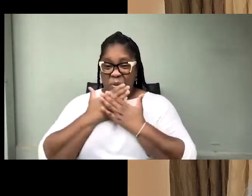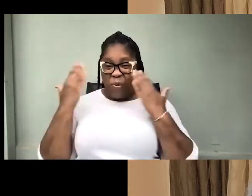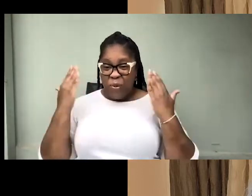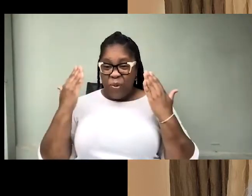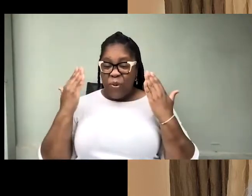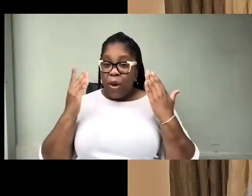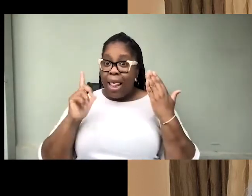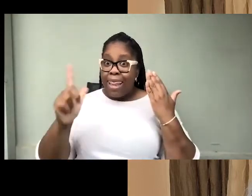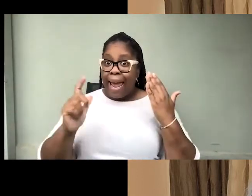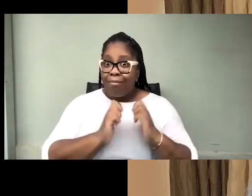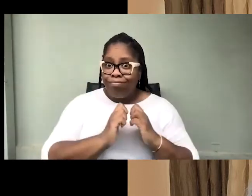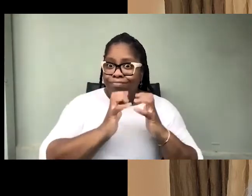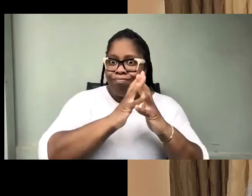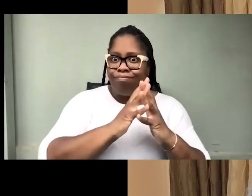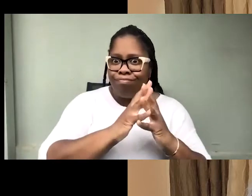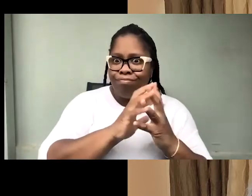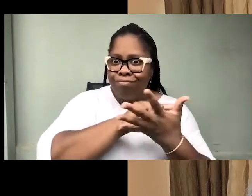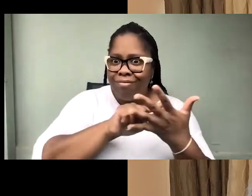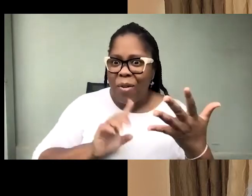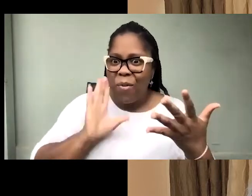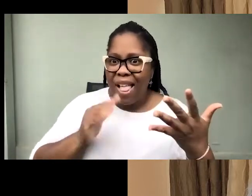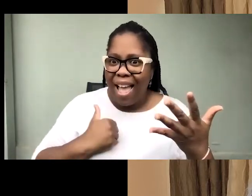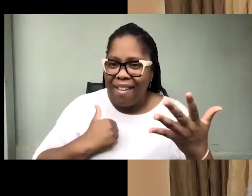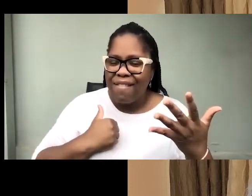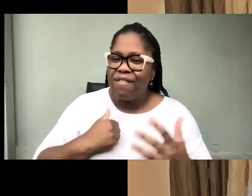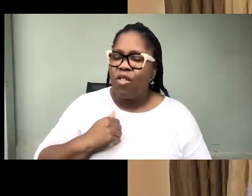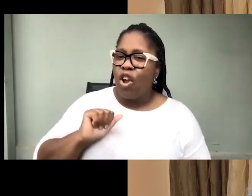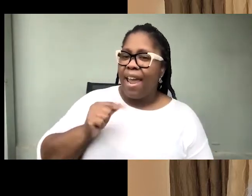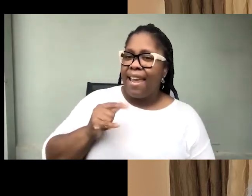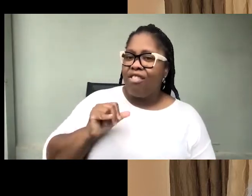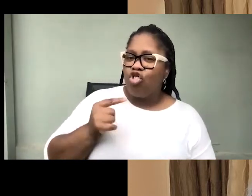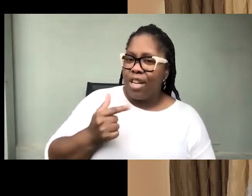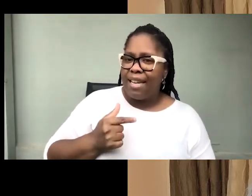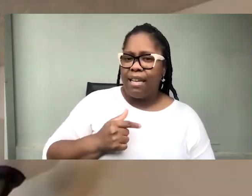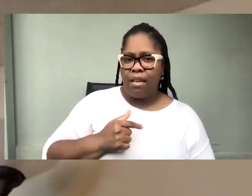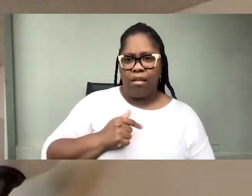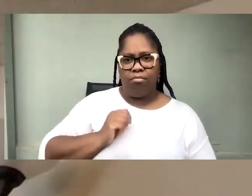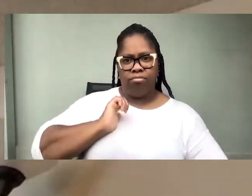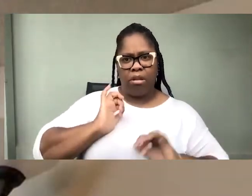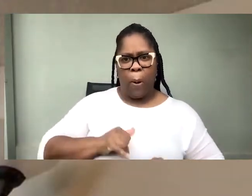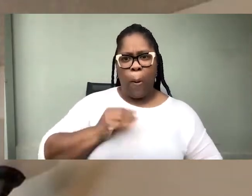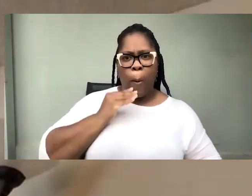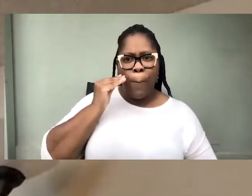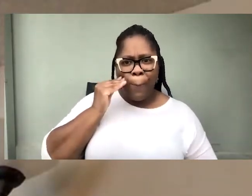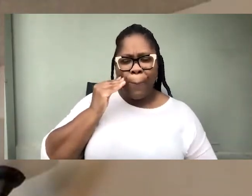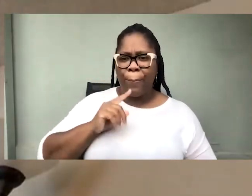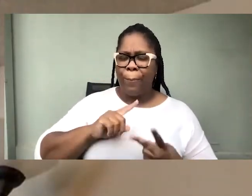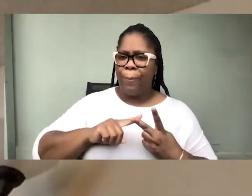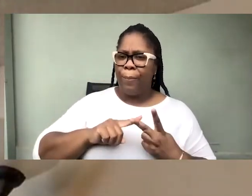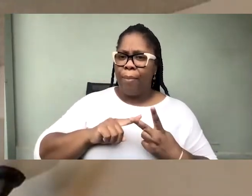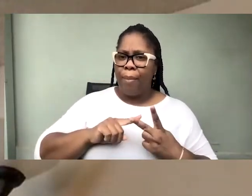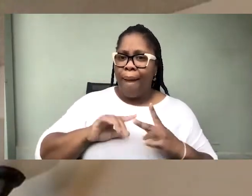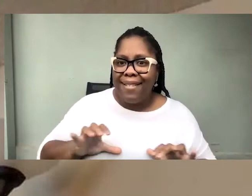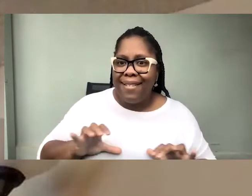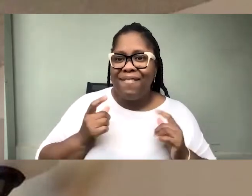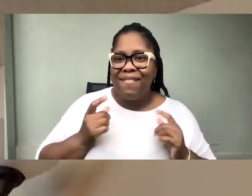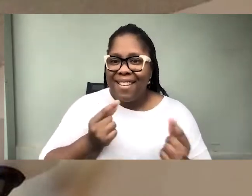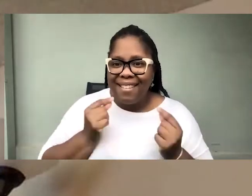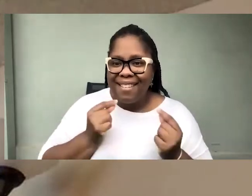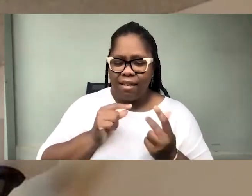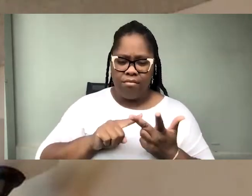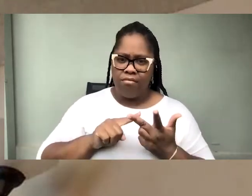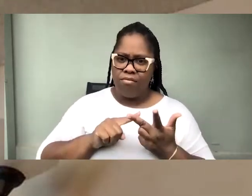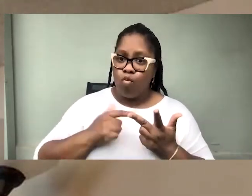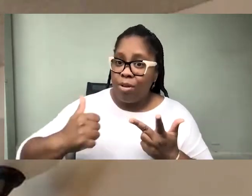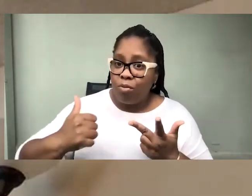in place, activities, hopefully transportation. One of the things I would love to see, well, lots of things I